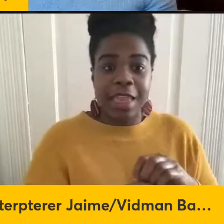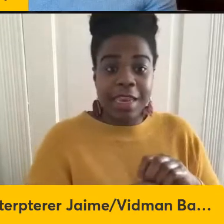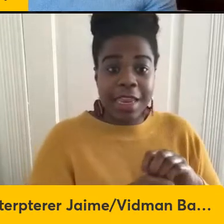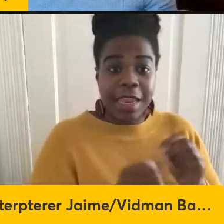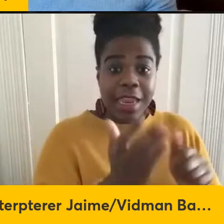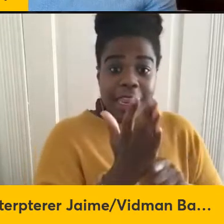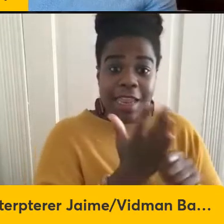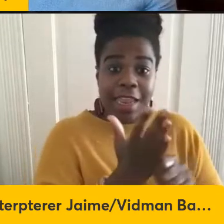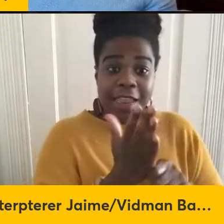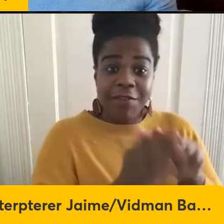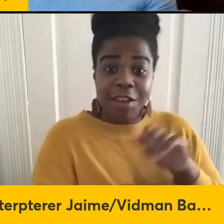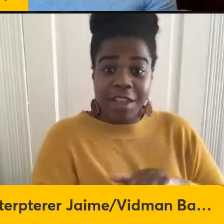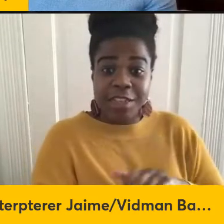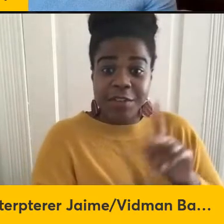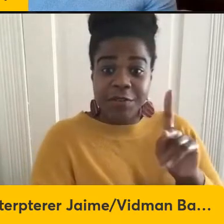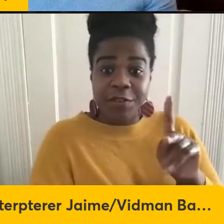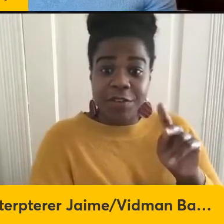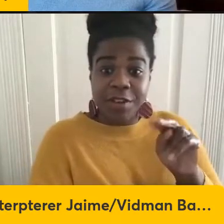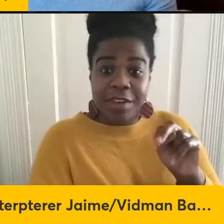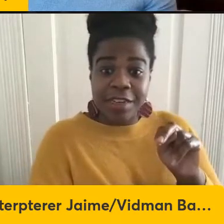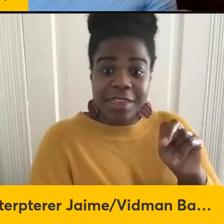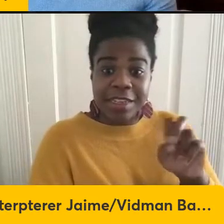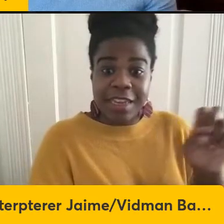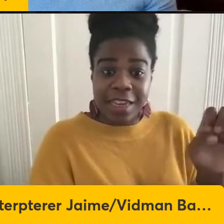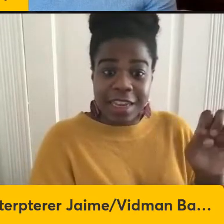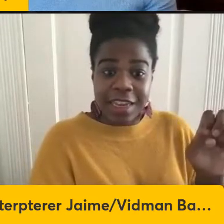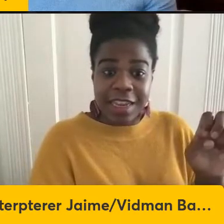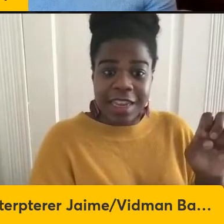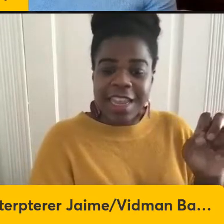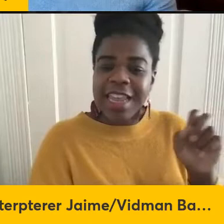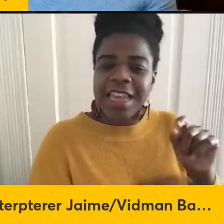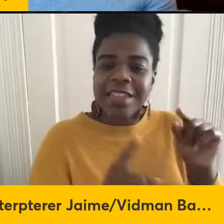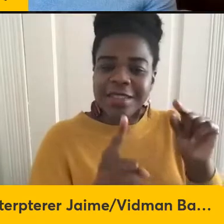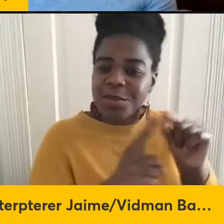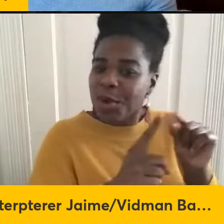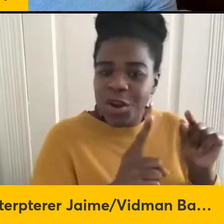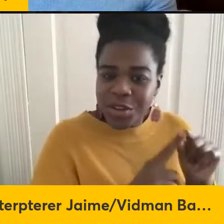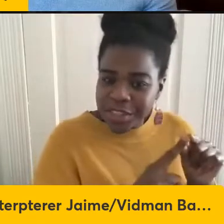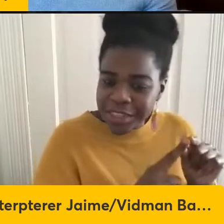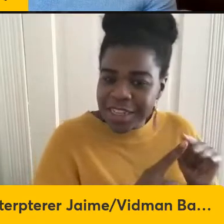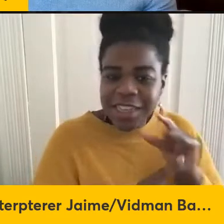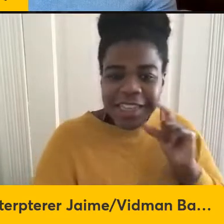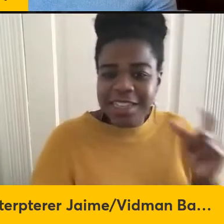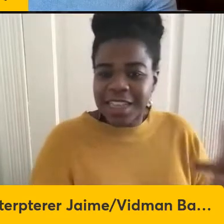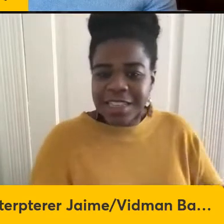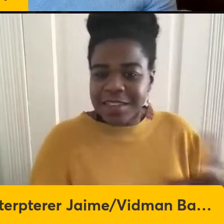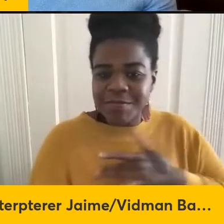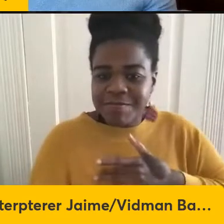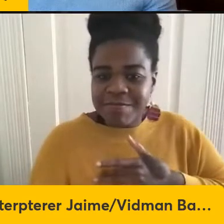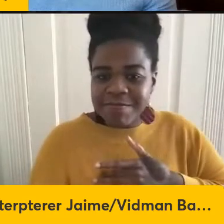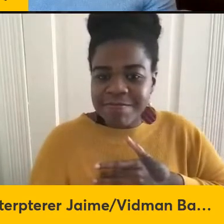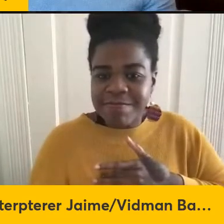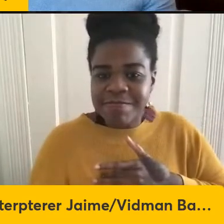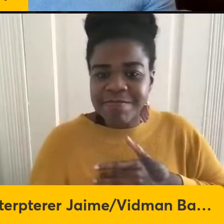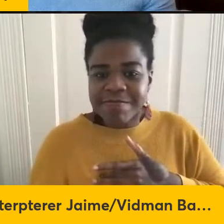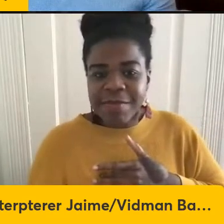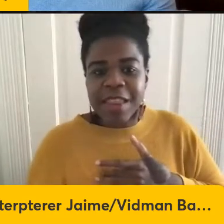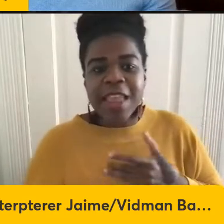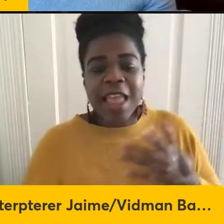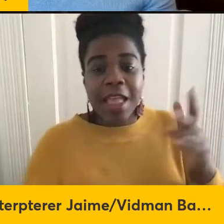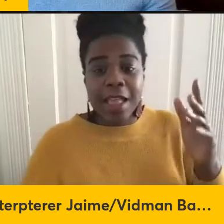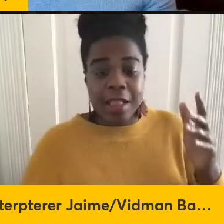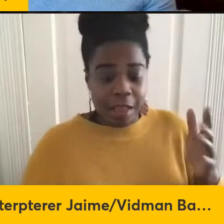GP surgery, but that translation is just words, and it doesn't really reach out and get the